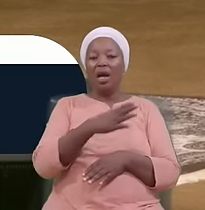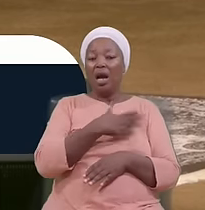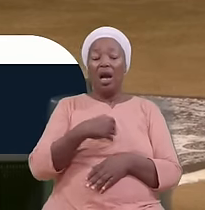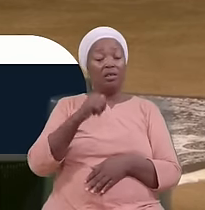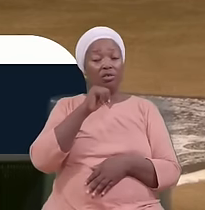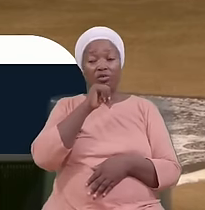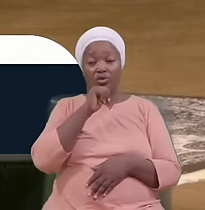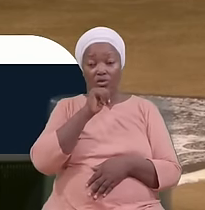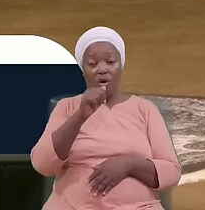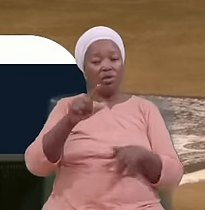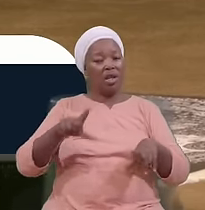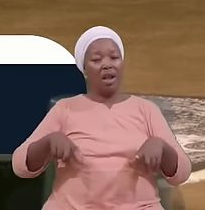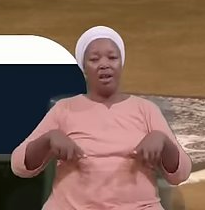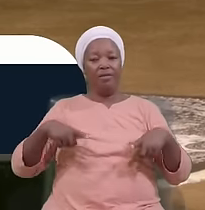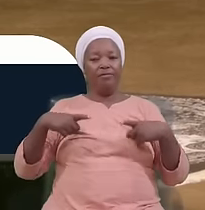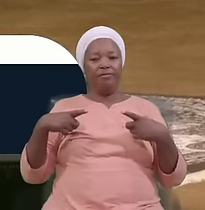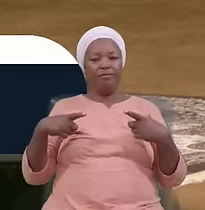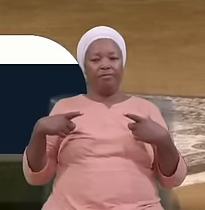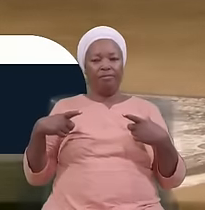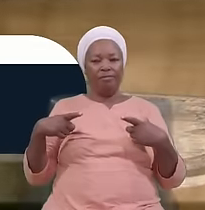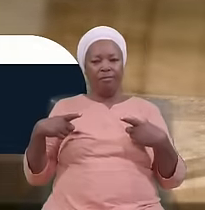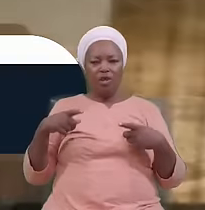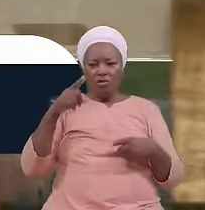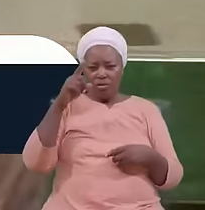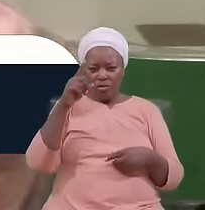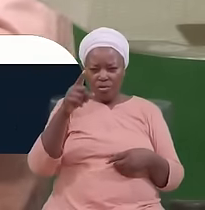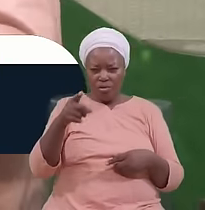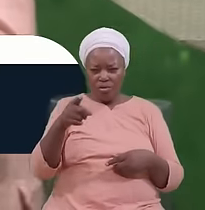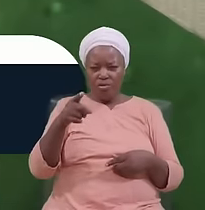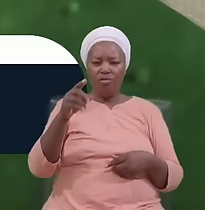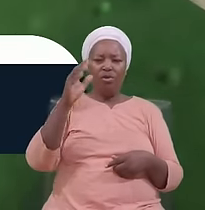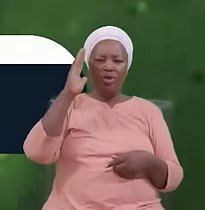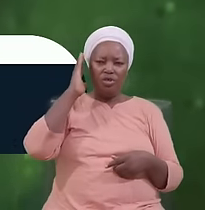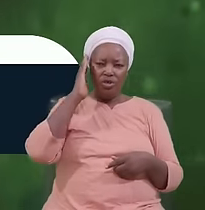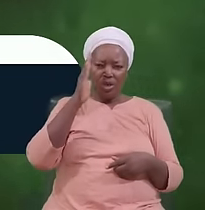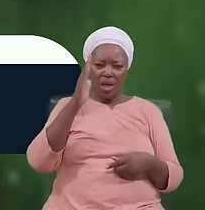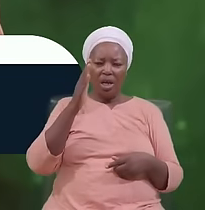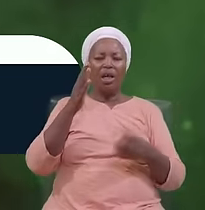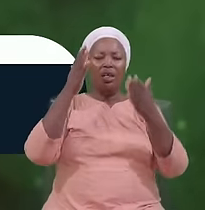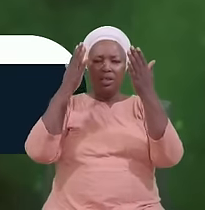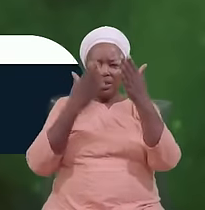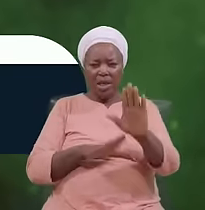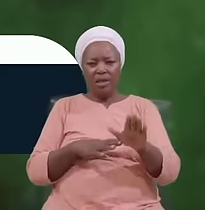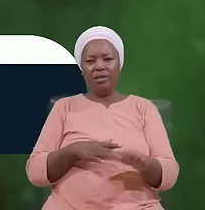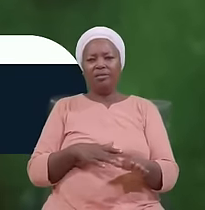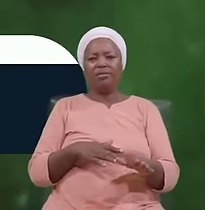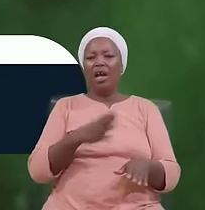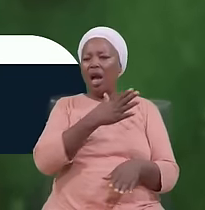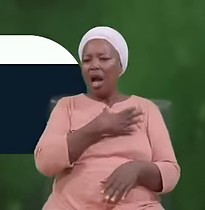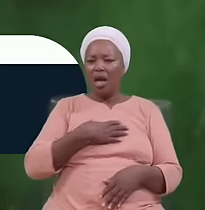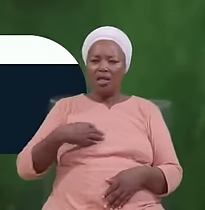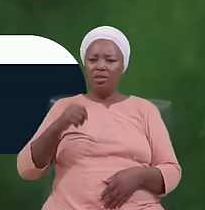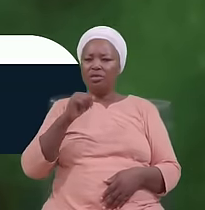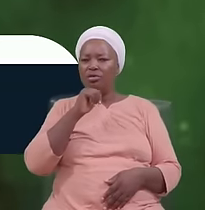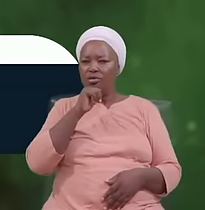not live. Thou shalt die and